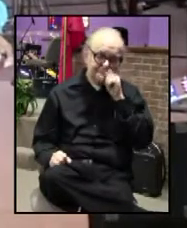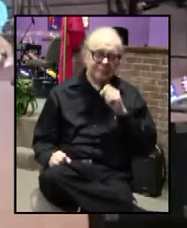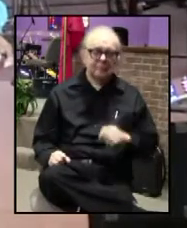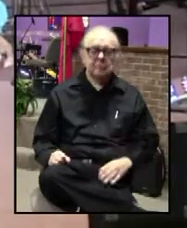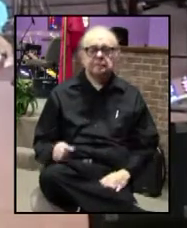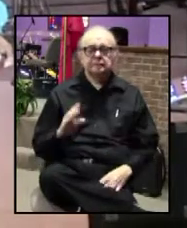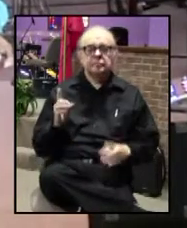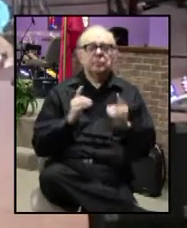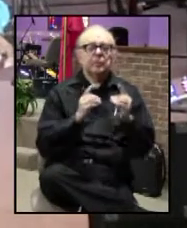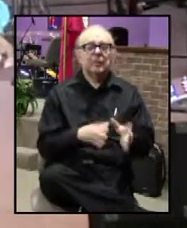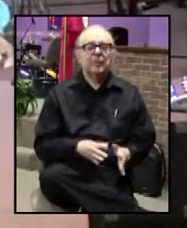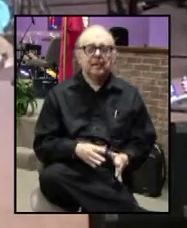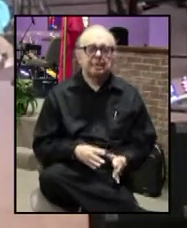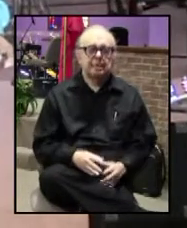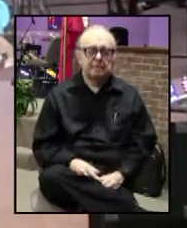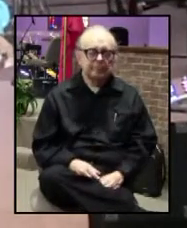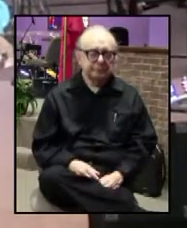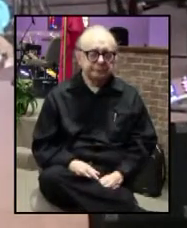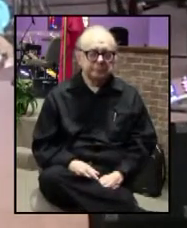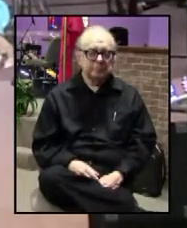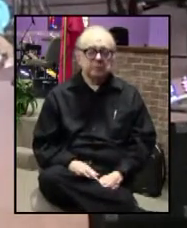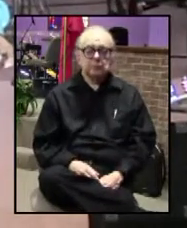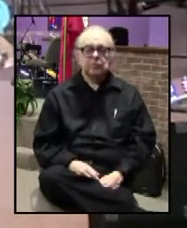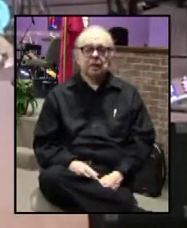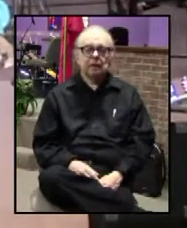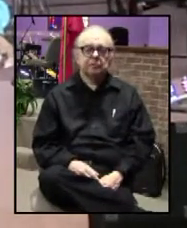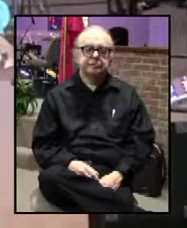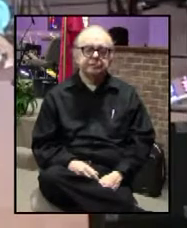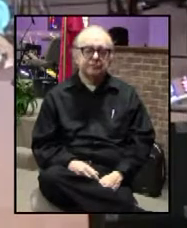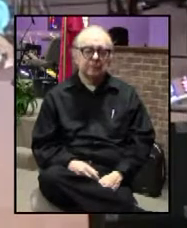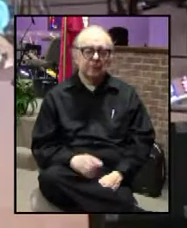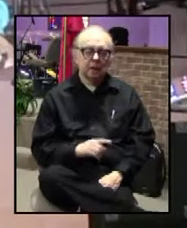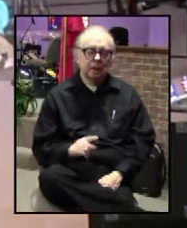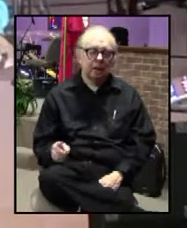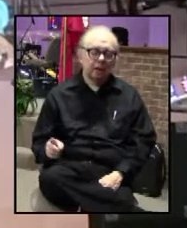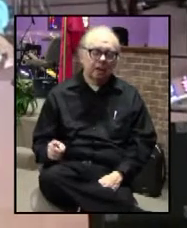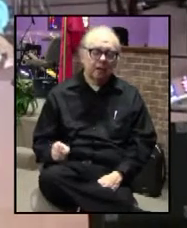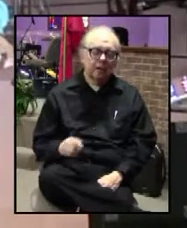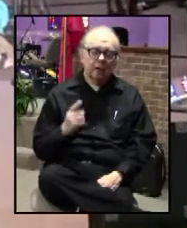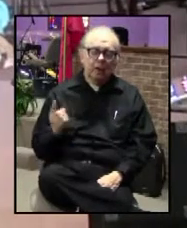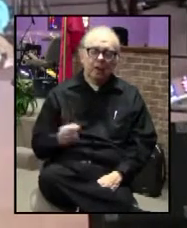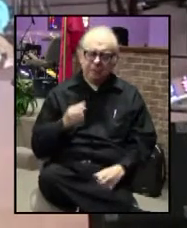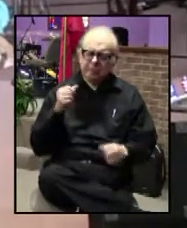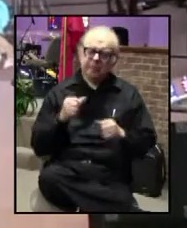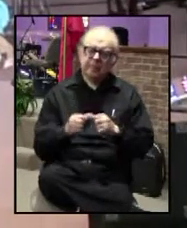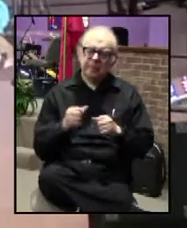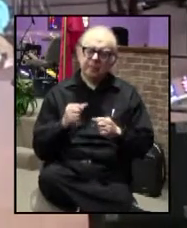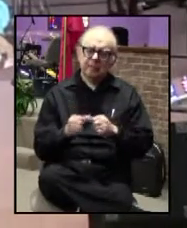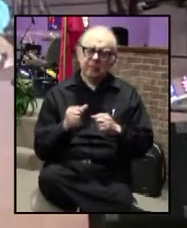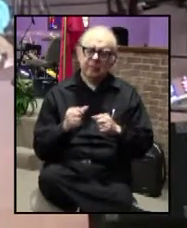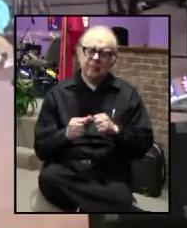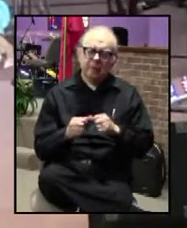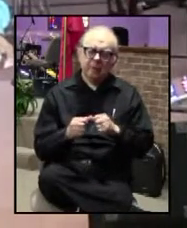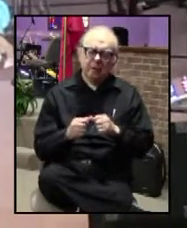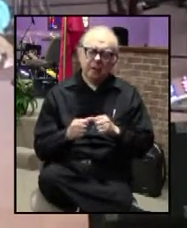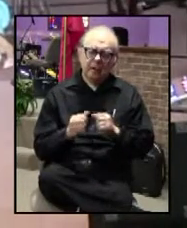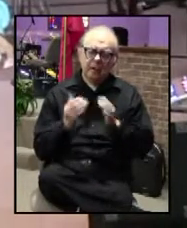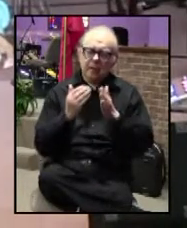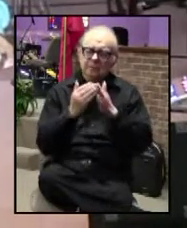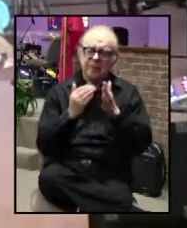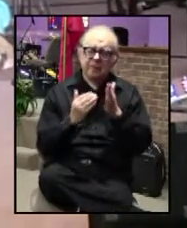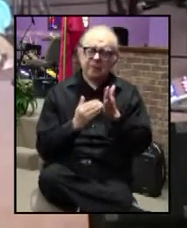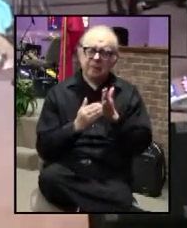These disciples, every day they lived, ladies and gentlemen, they were constantly remembering the